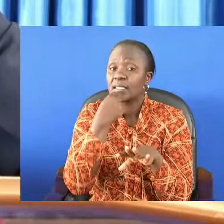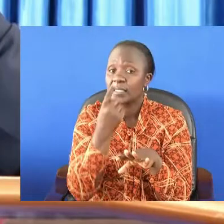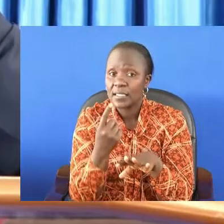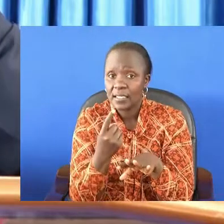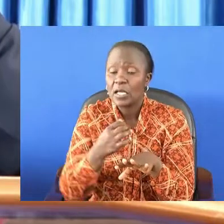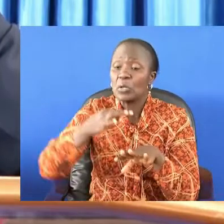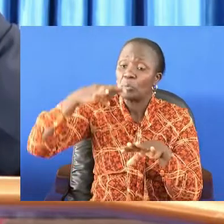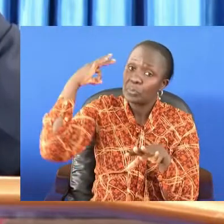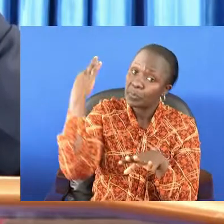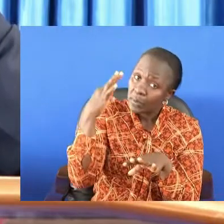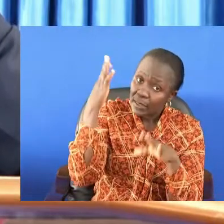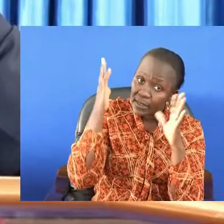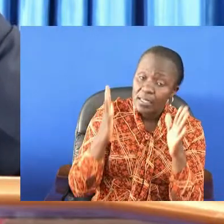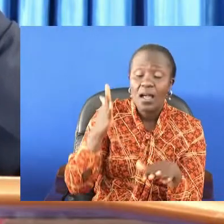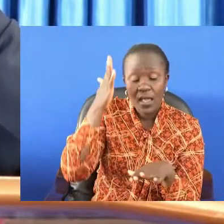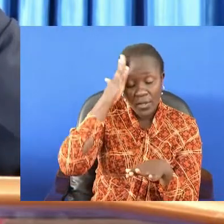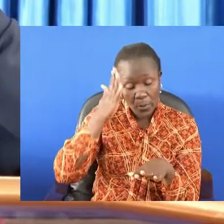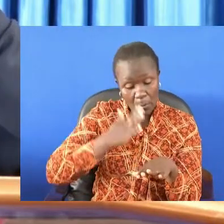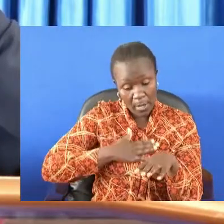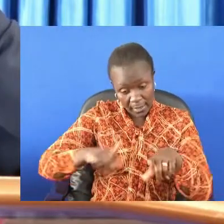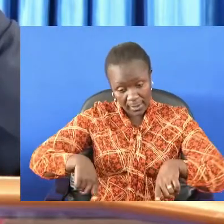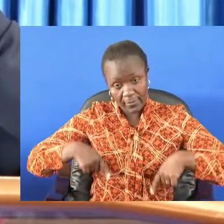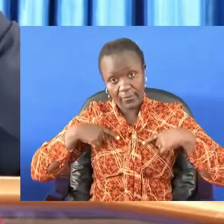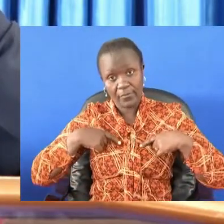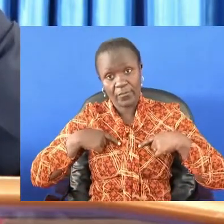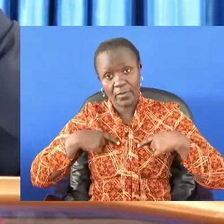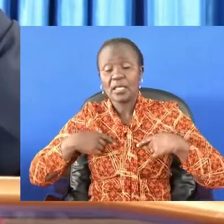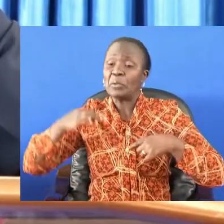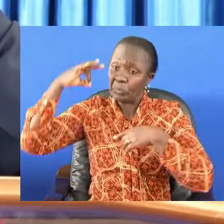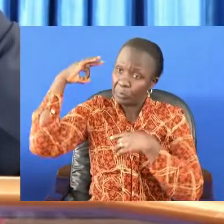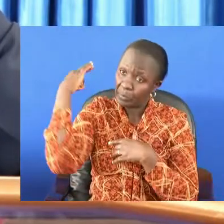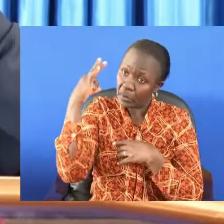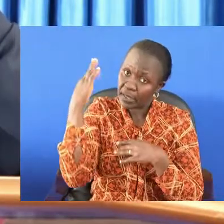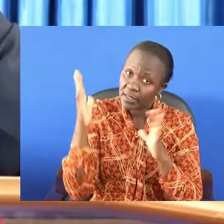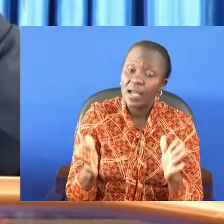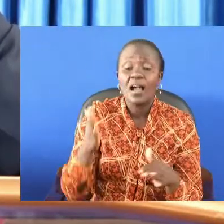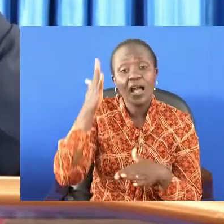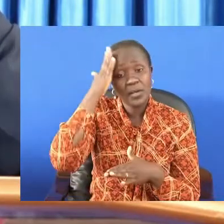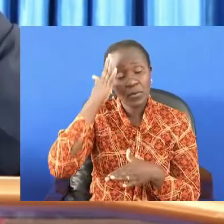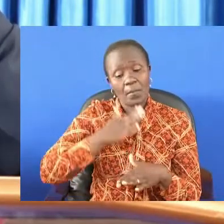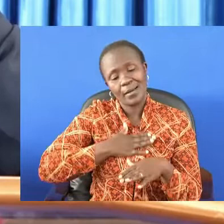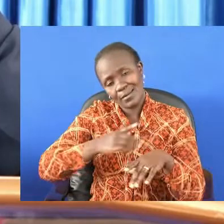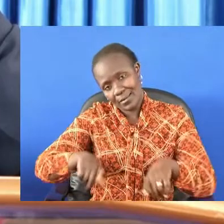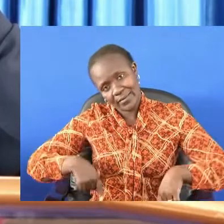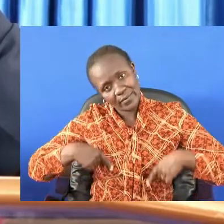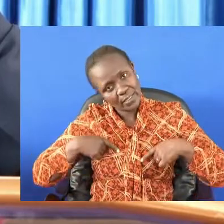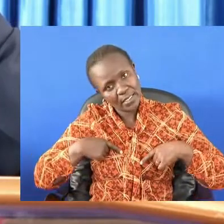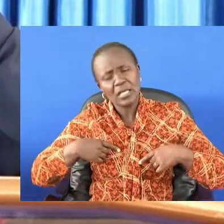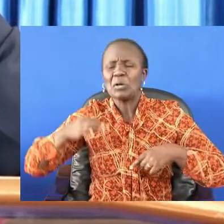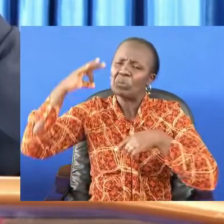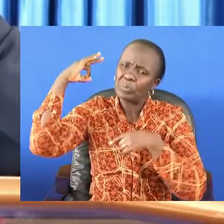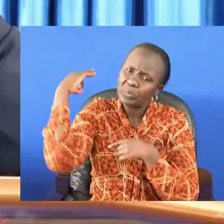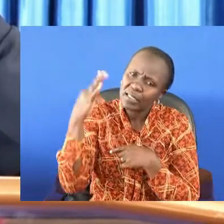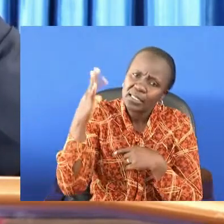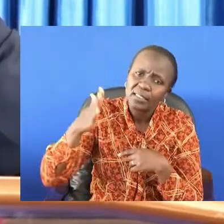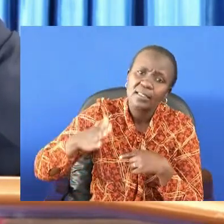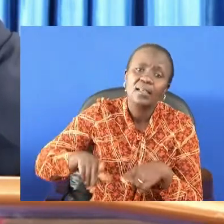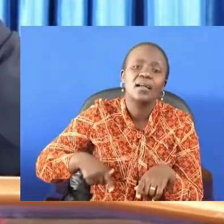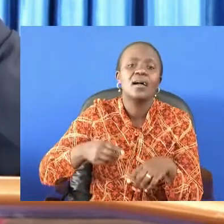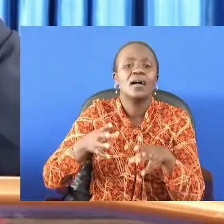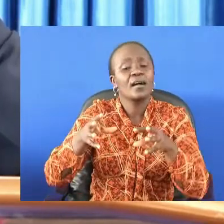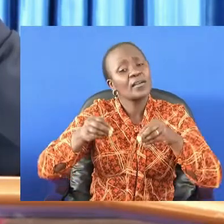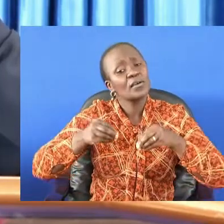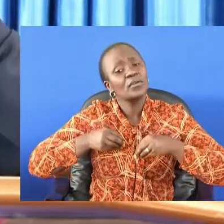saying, preacher, I know my life. Preacher, I know my life. Preacher, I need